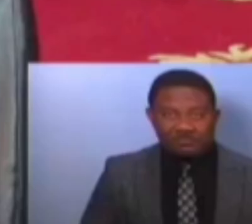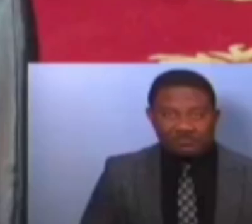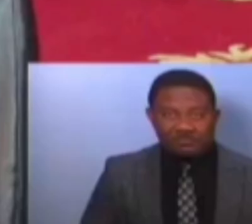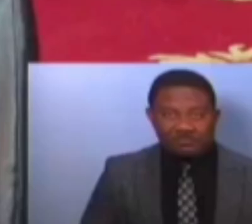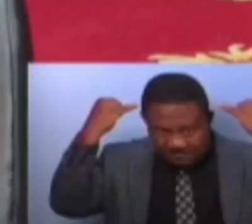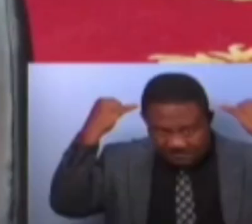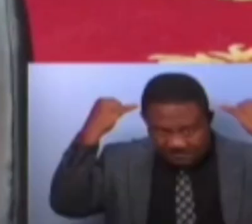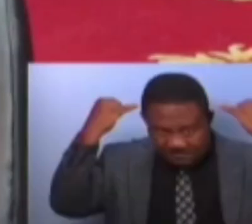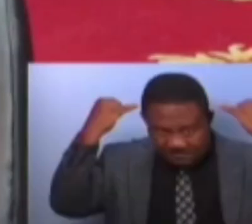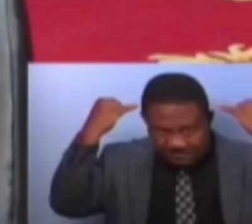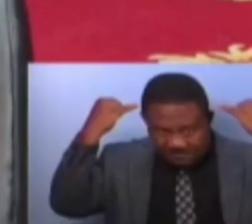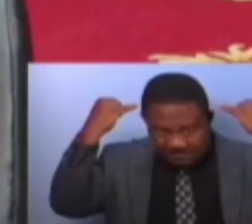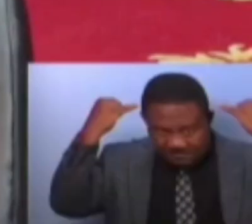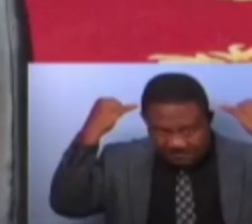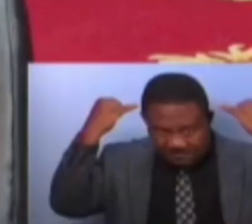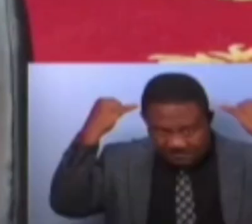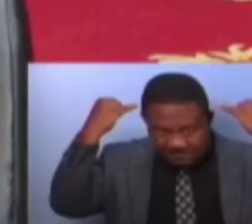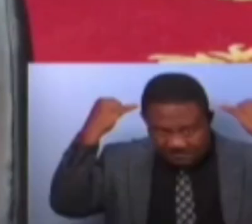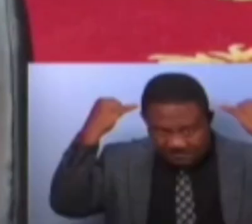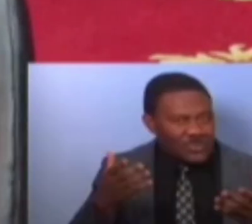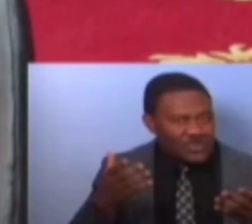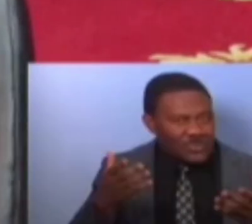Justice, Her Ladyship